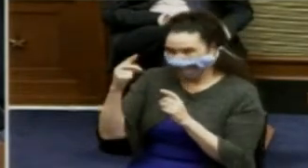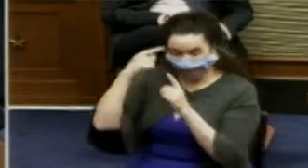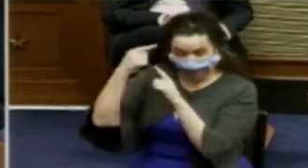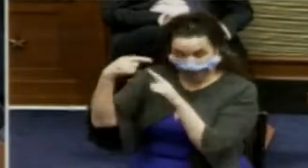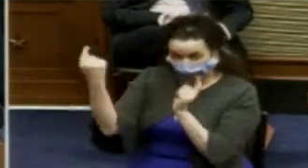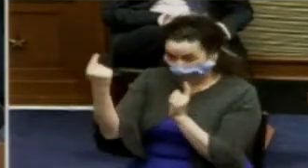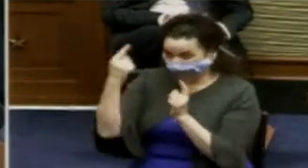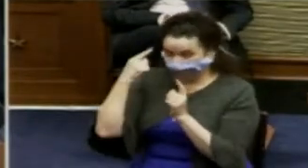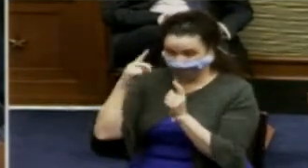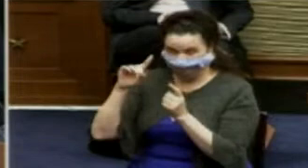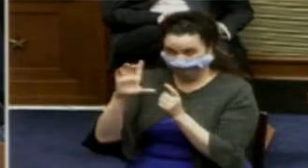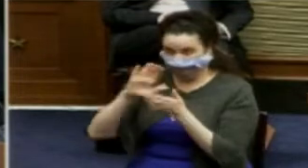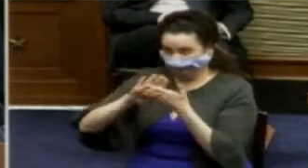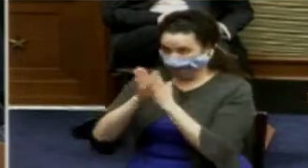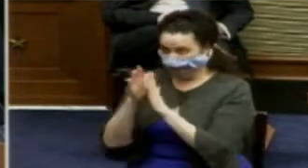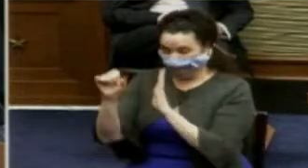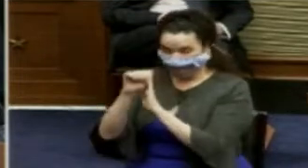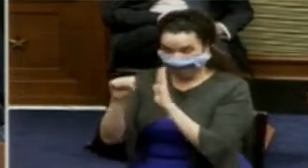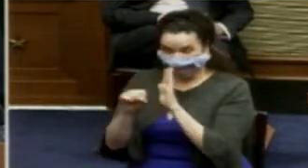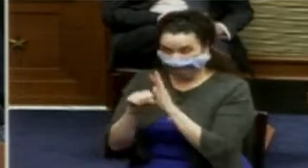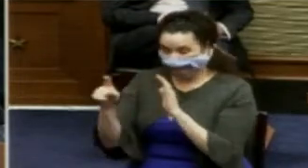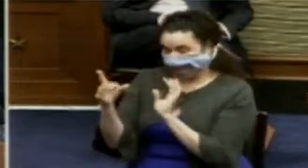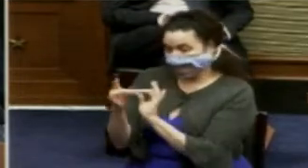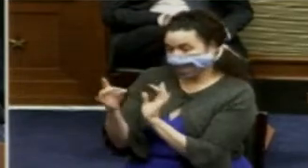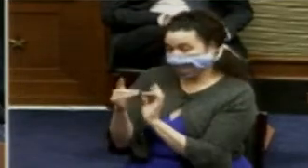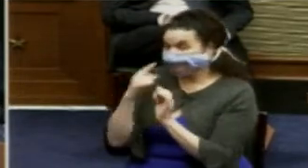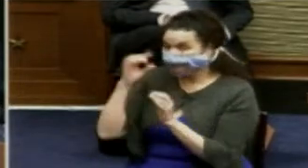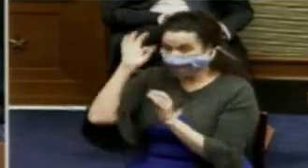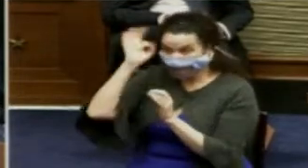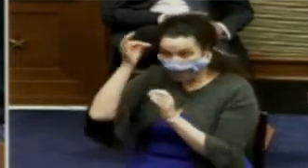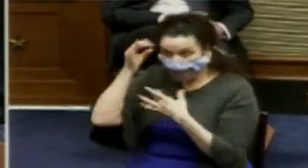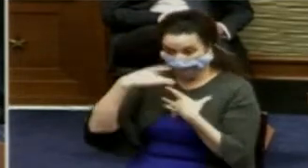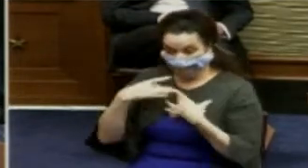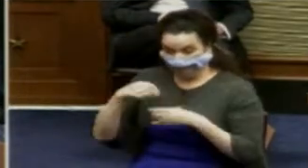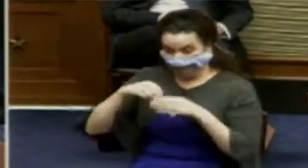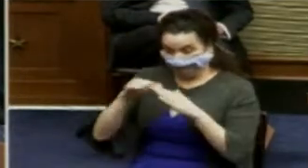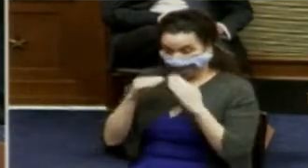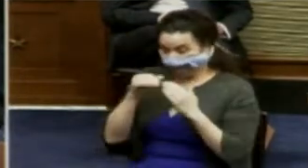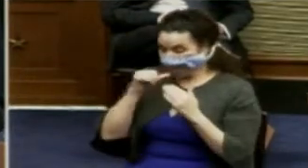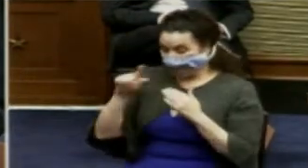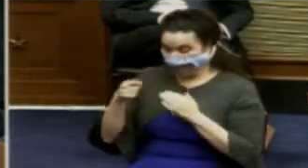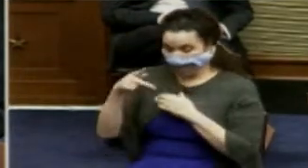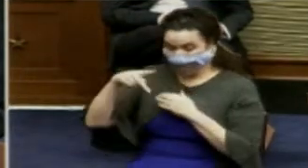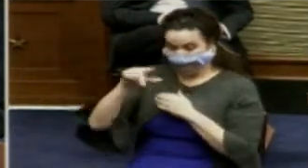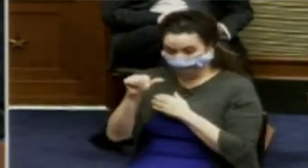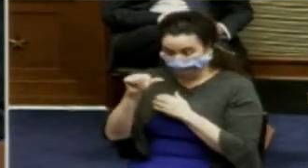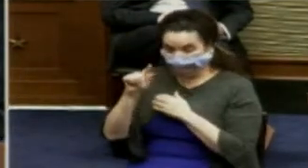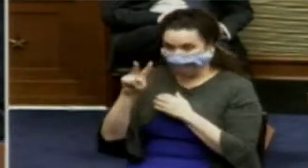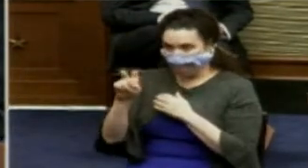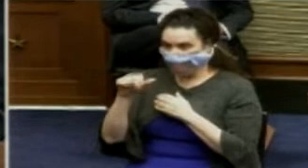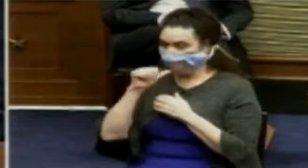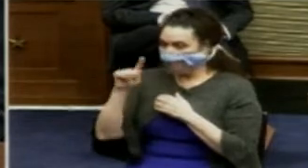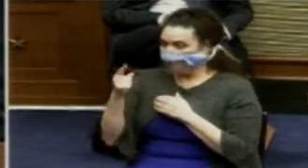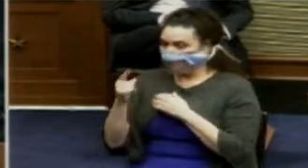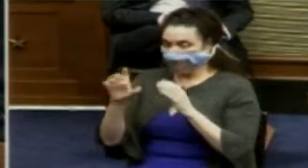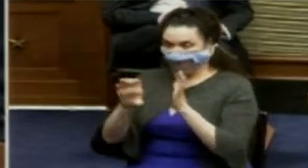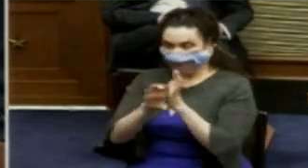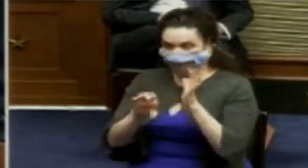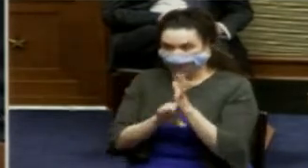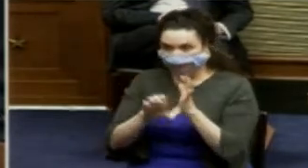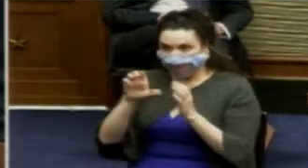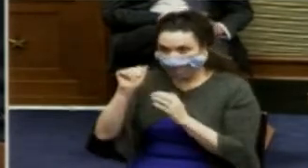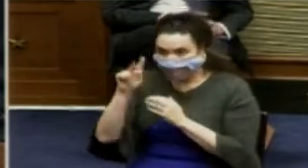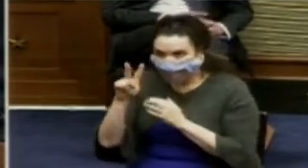Columbia. He said that the federal interest in the city goes beyond Pennsylvania Avenue, it goes beyond Constitution Avenue, and that the